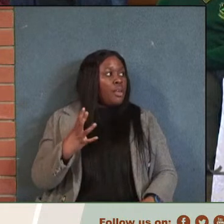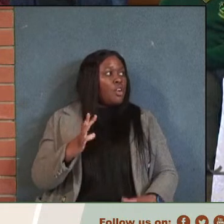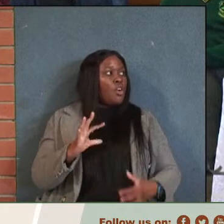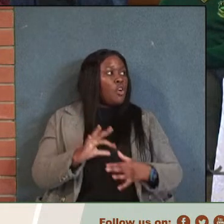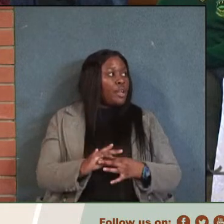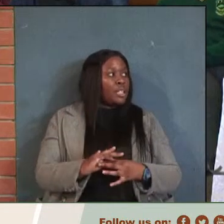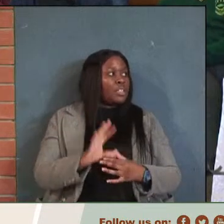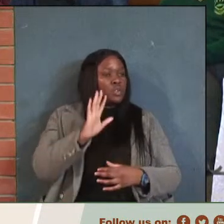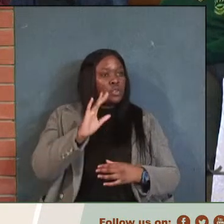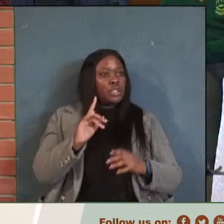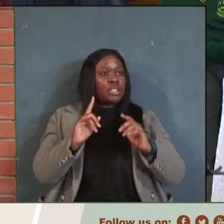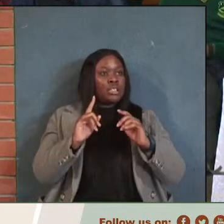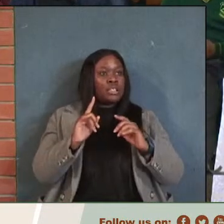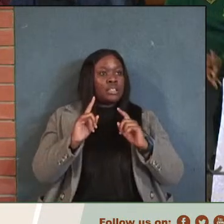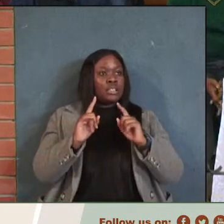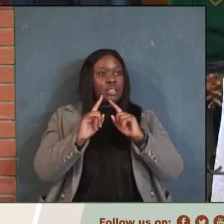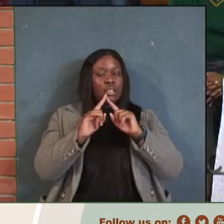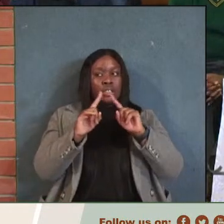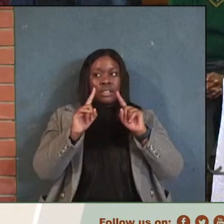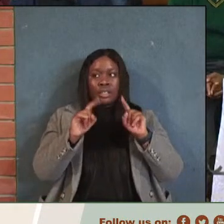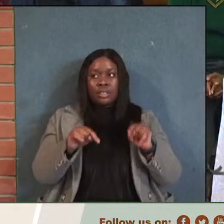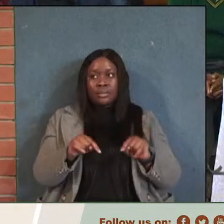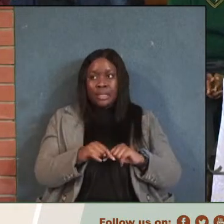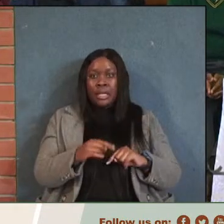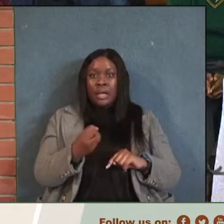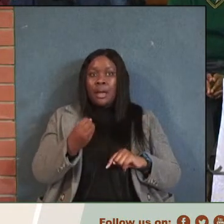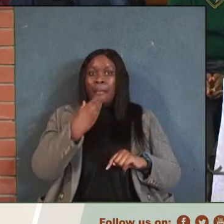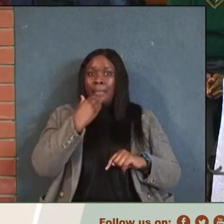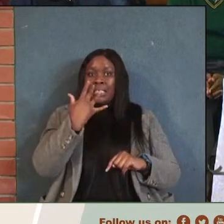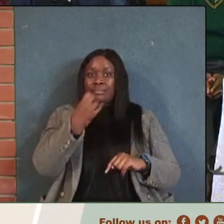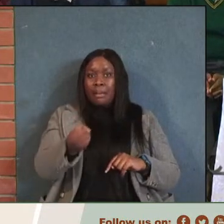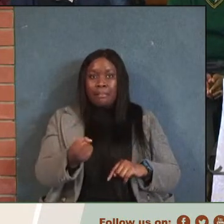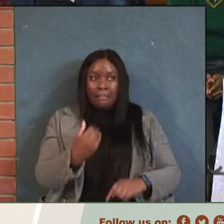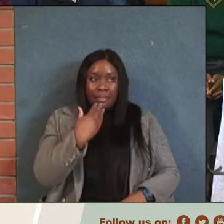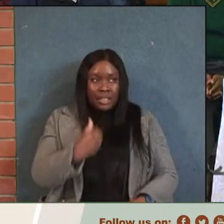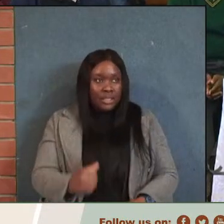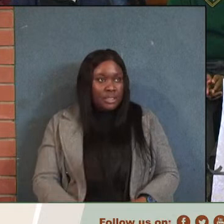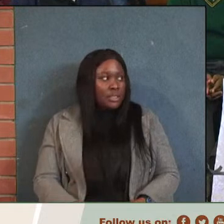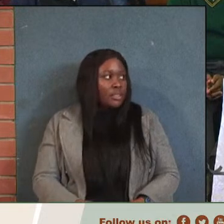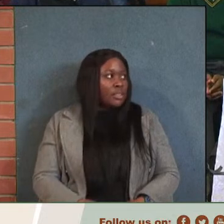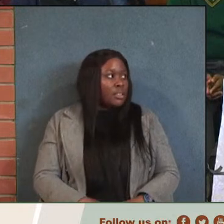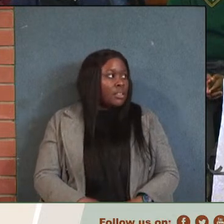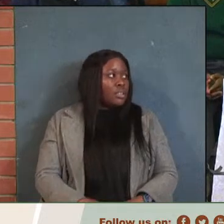speakers. So please do switch off your Bluetooth as of now.